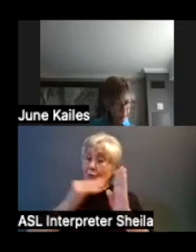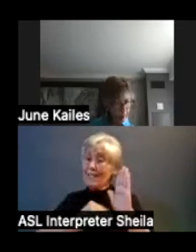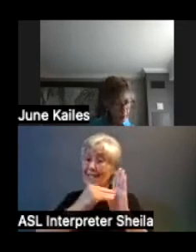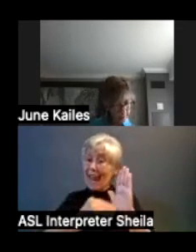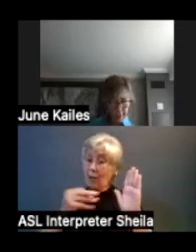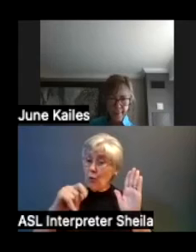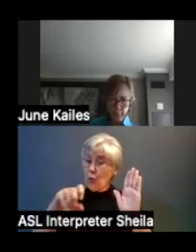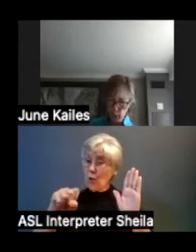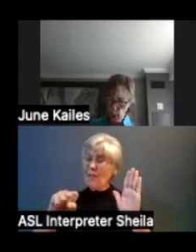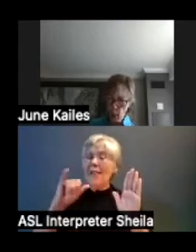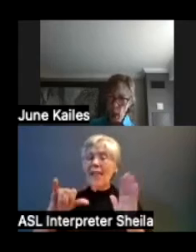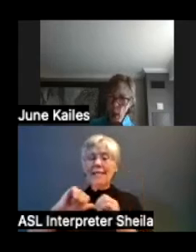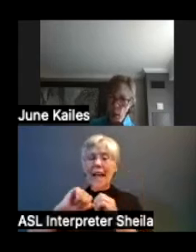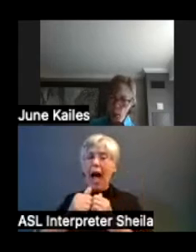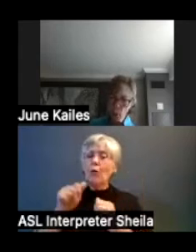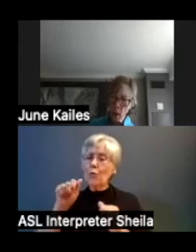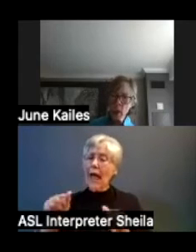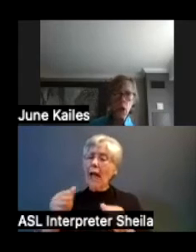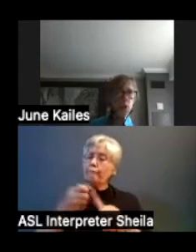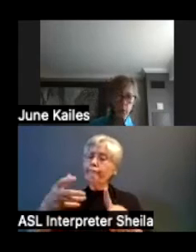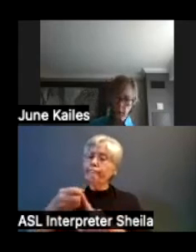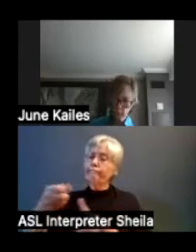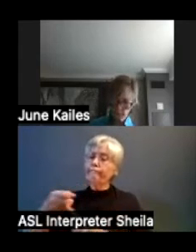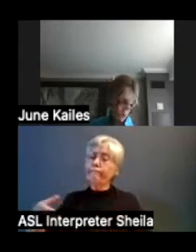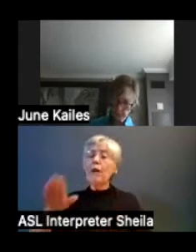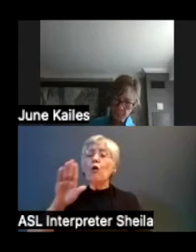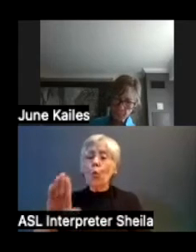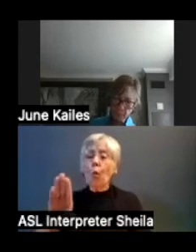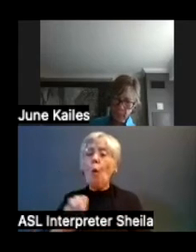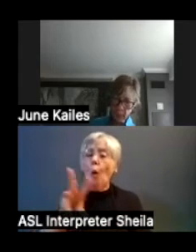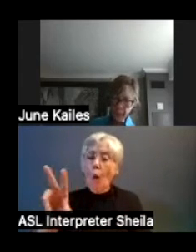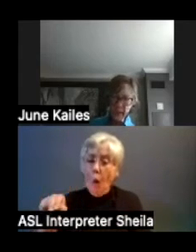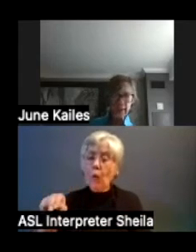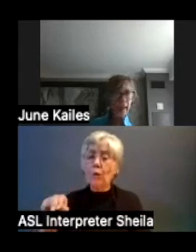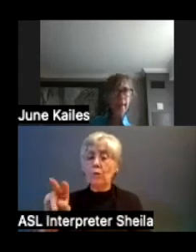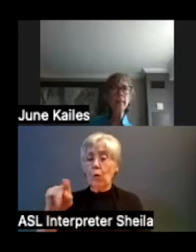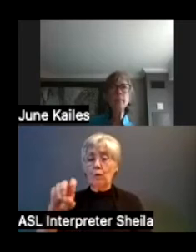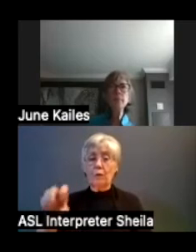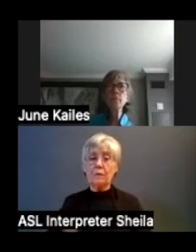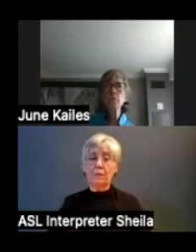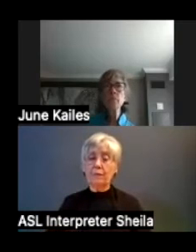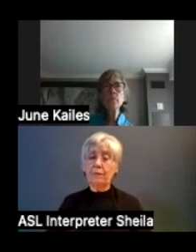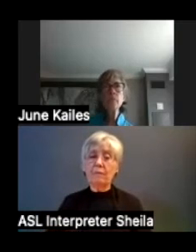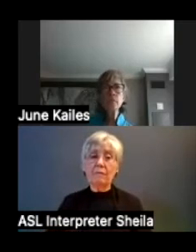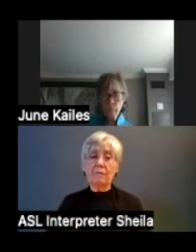you can annotate your own notes. Next slide.